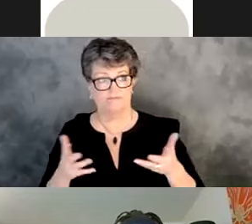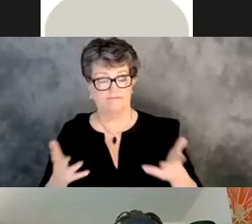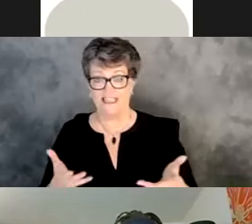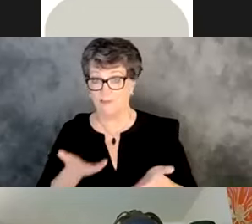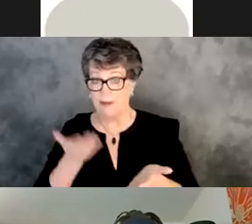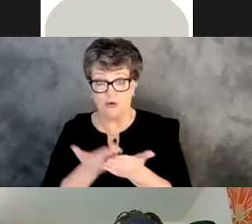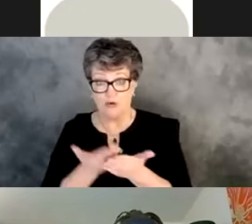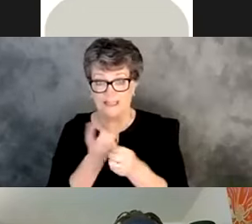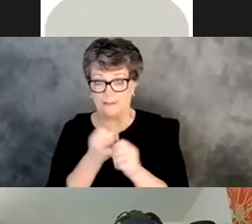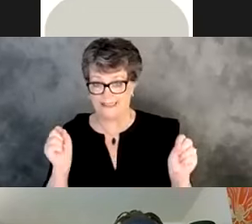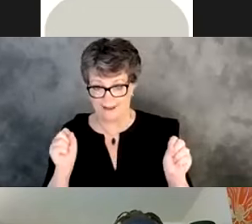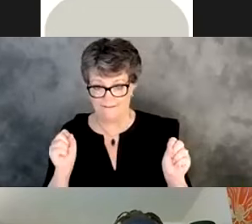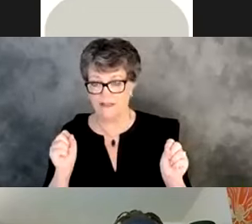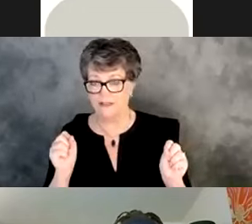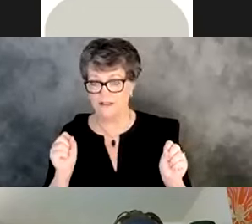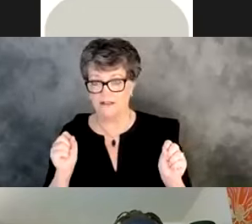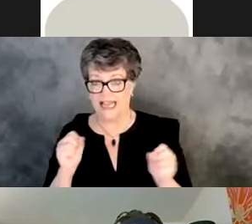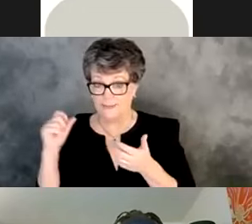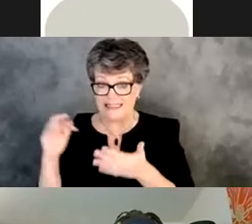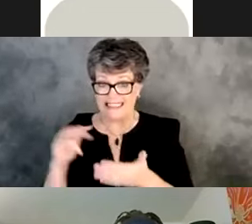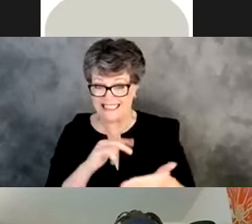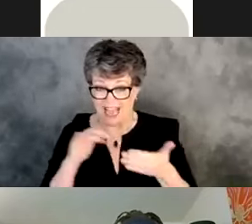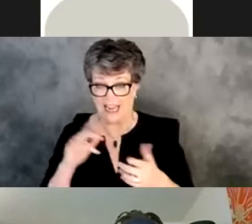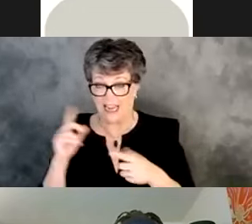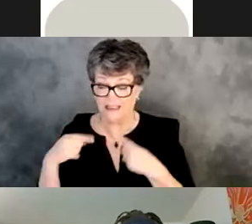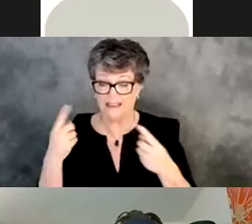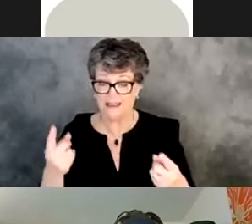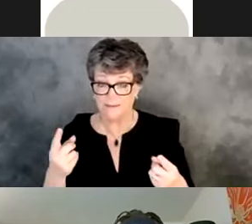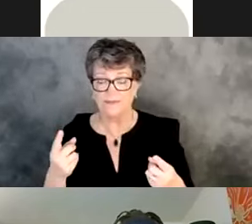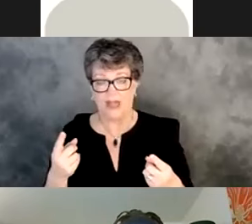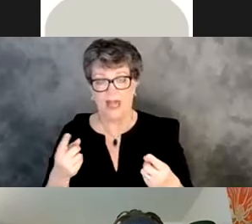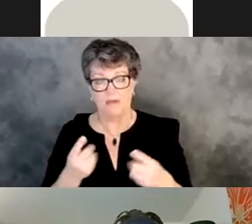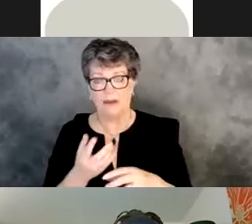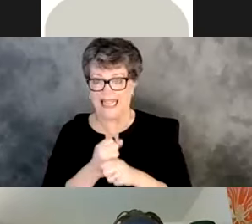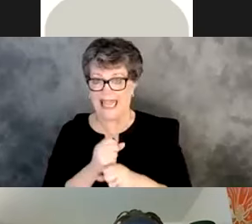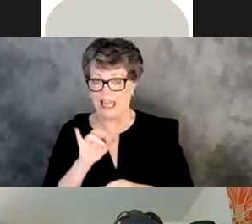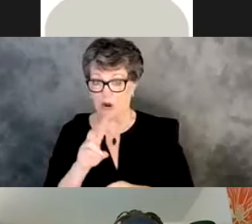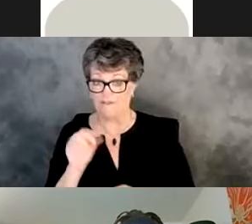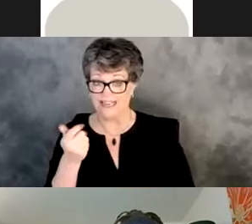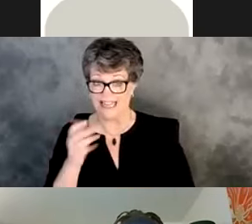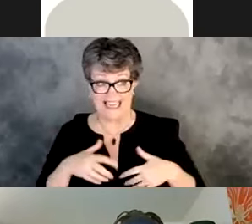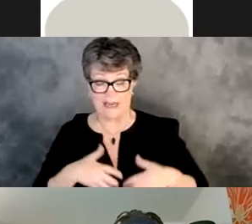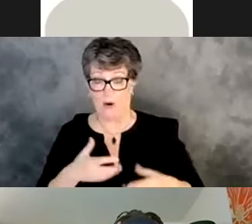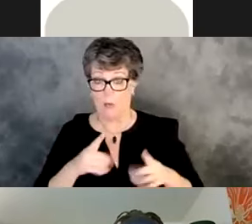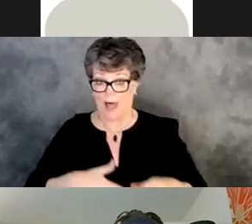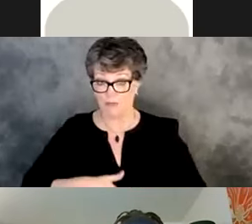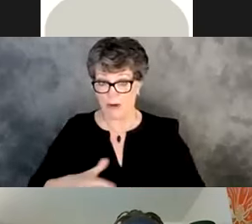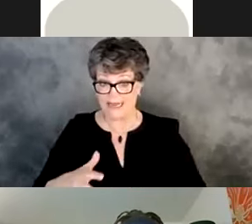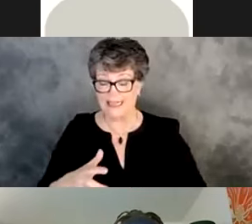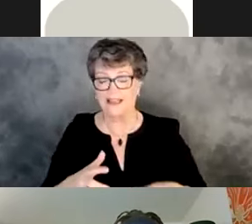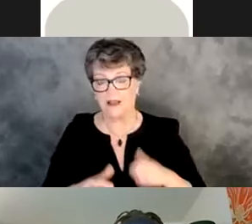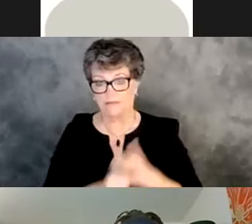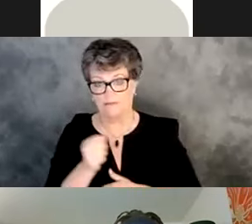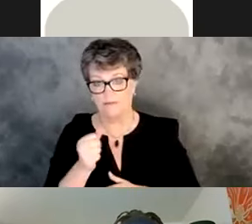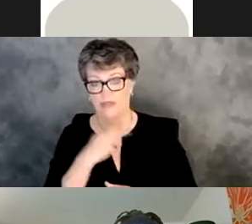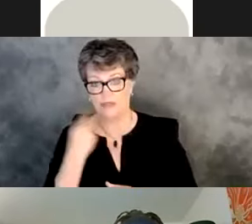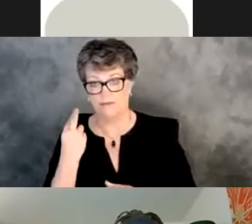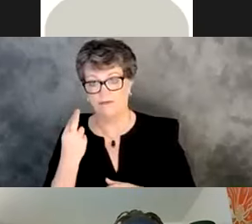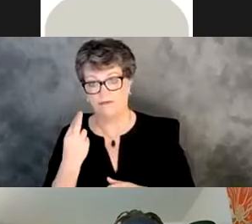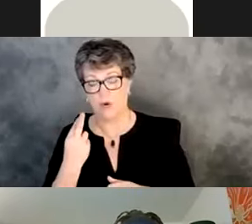to be safe and has been studied. And so, but getting COVID-19 while pregnant can be life-threatening to the mom and the infant.